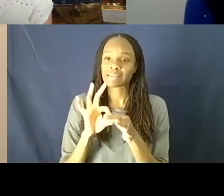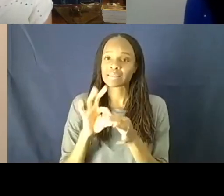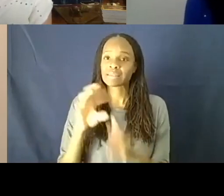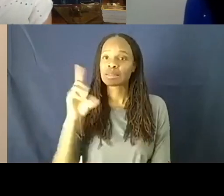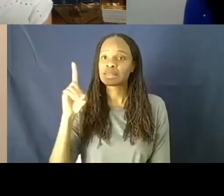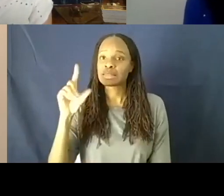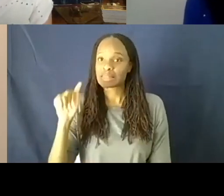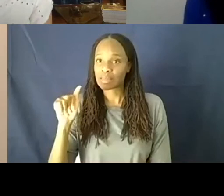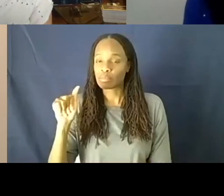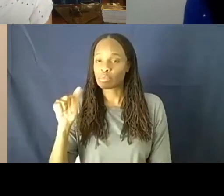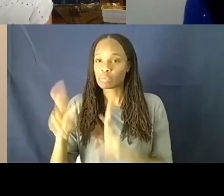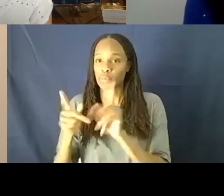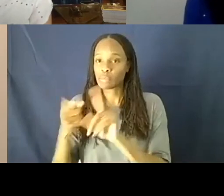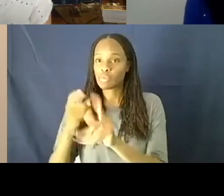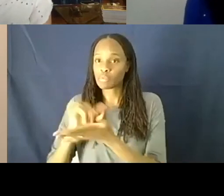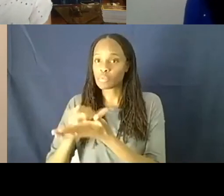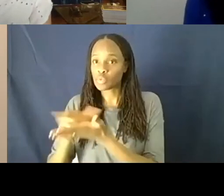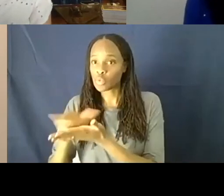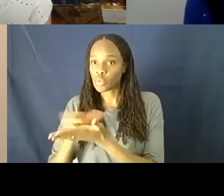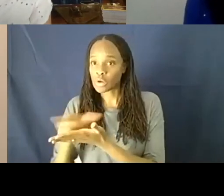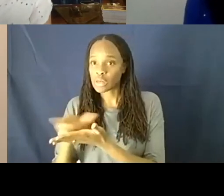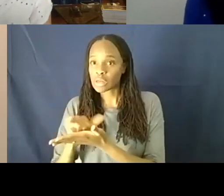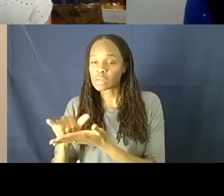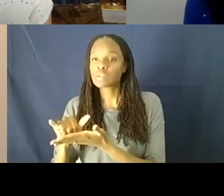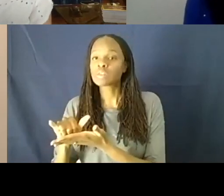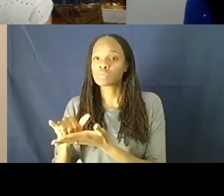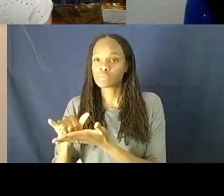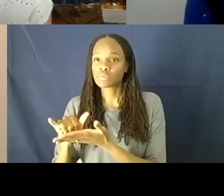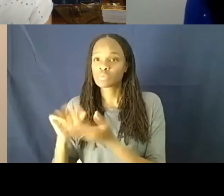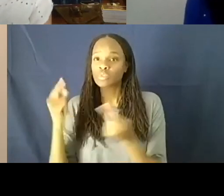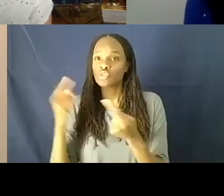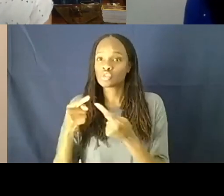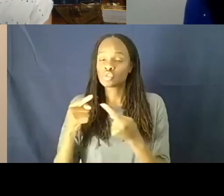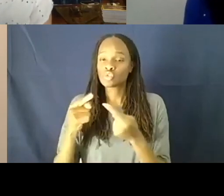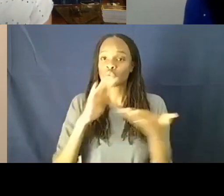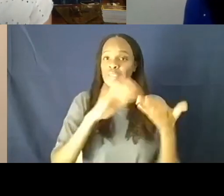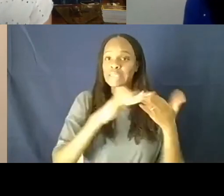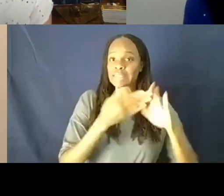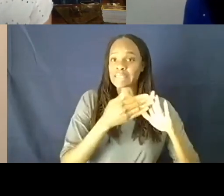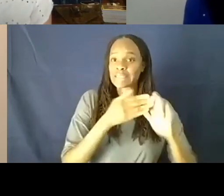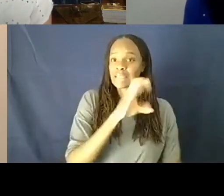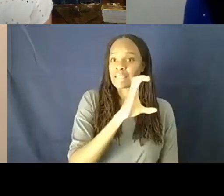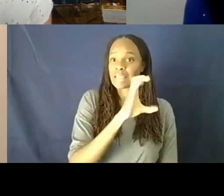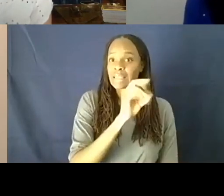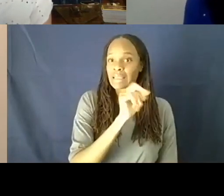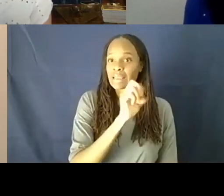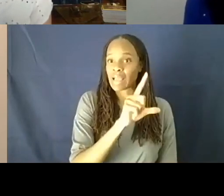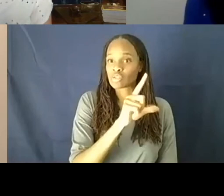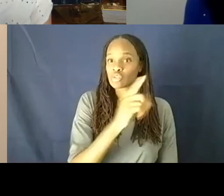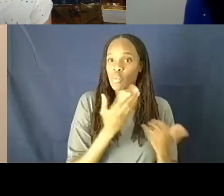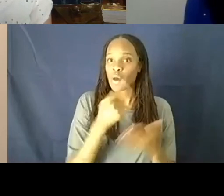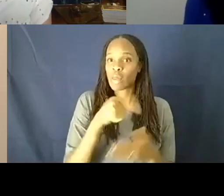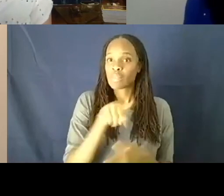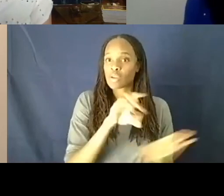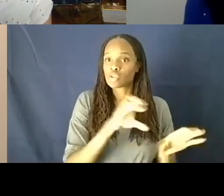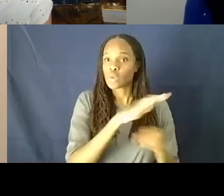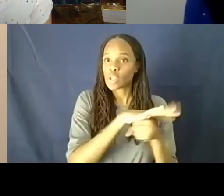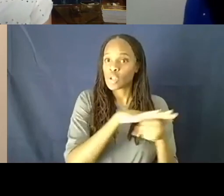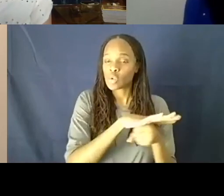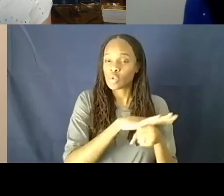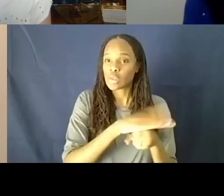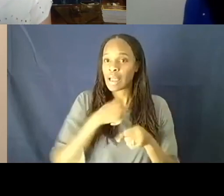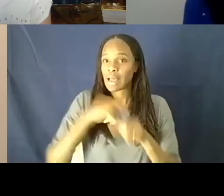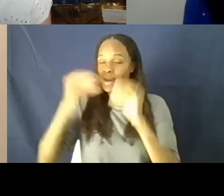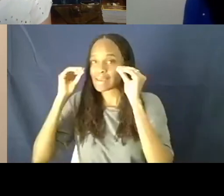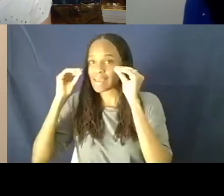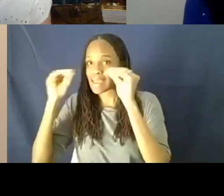Yorkers to what the city council is doing locally, and to educate all